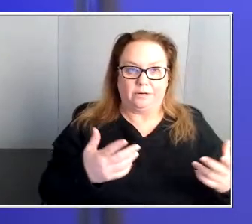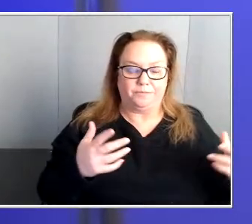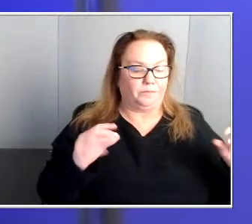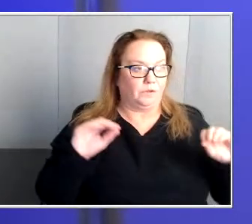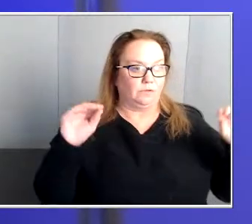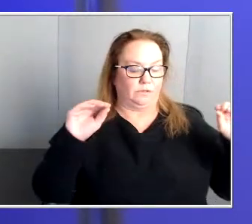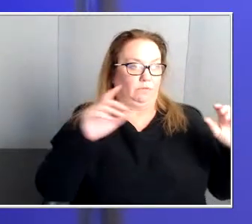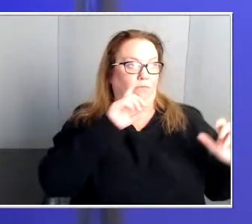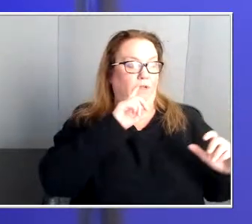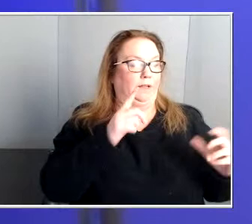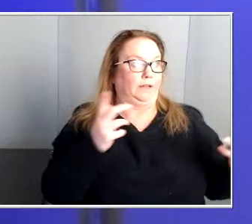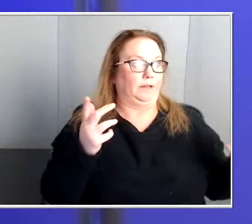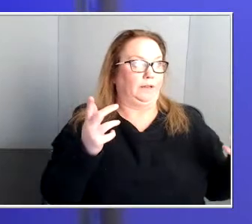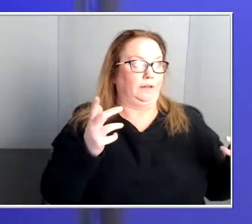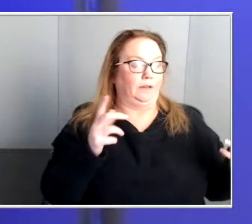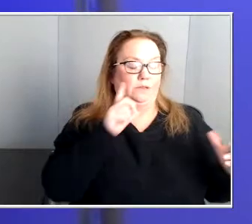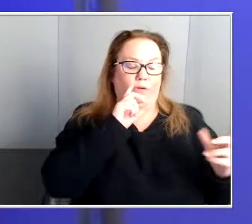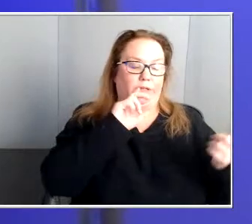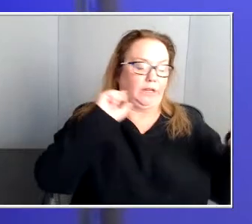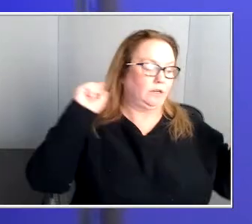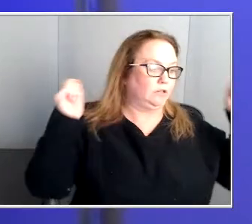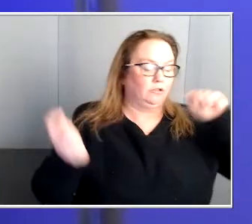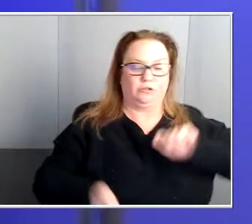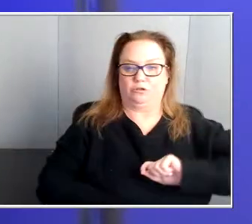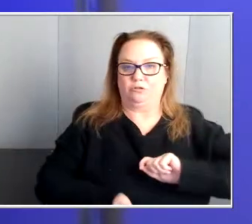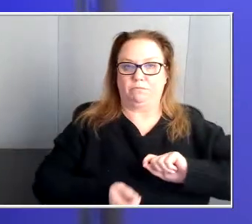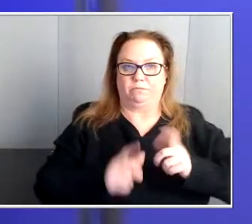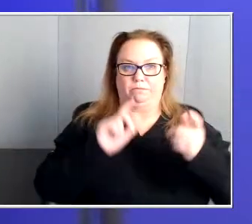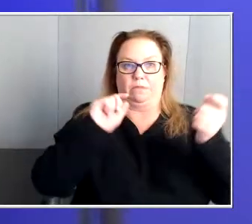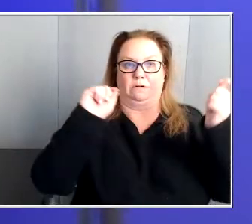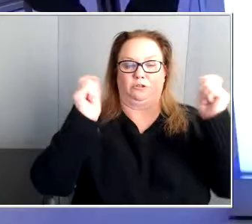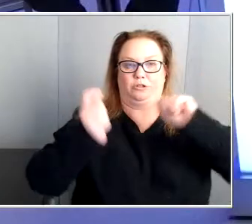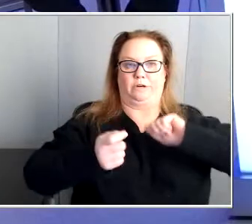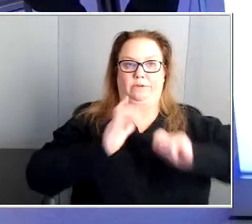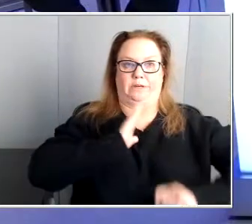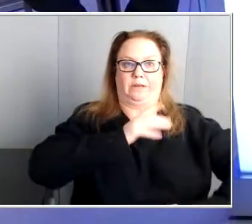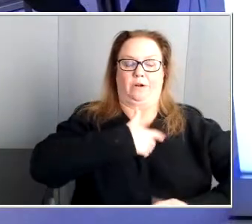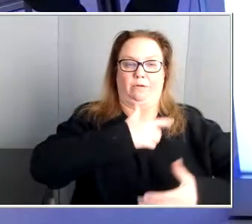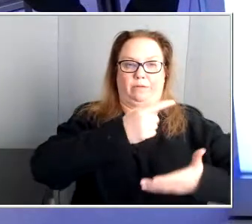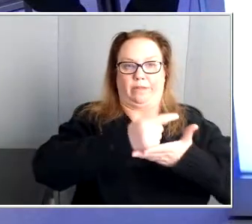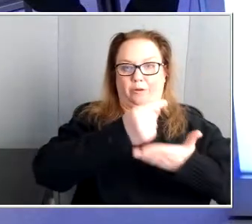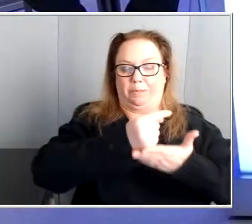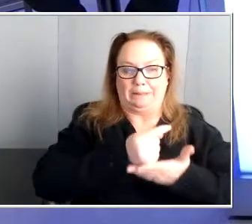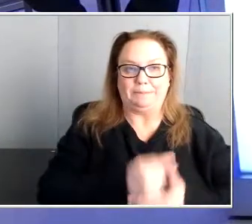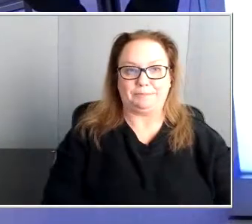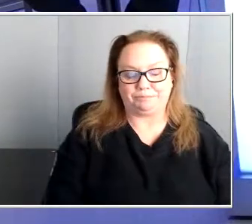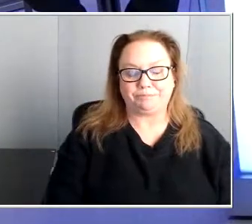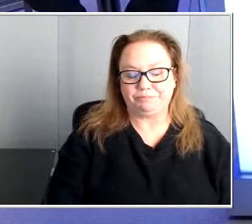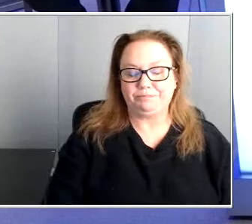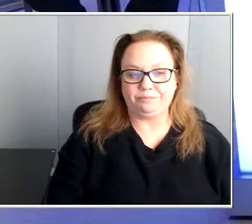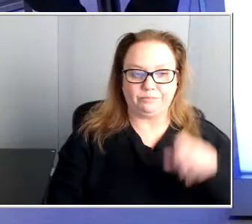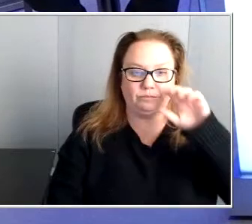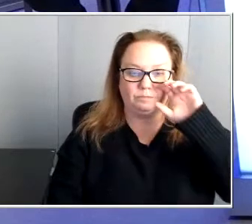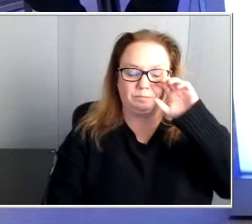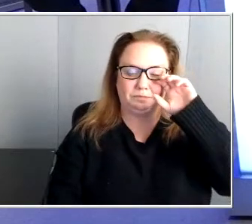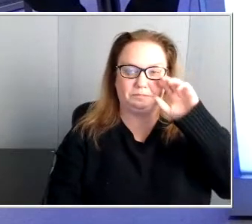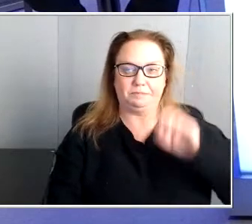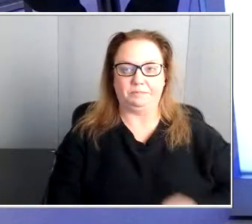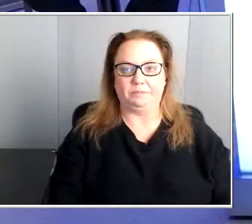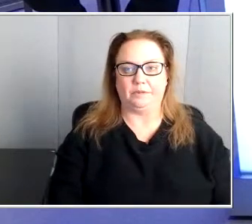short of a paradigm shift in the therapies that we have to treat heart failure. So let's back that up for just a minute. So